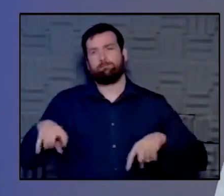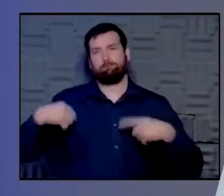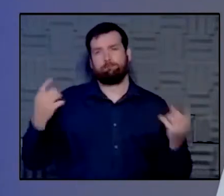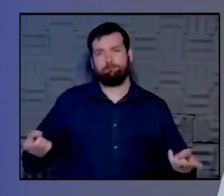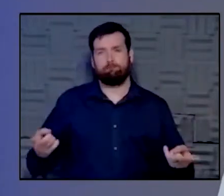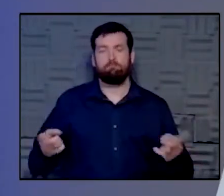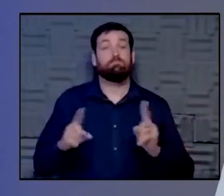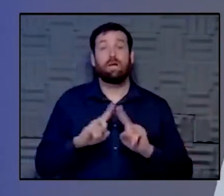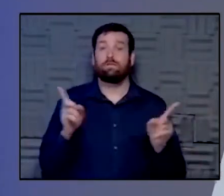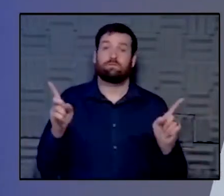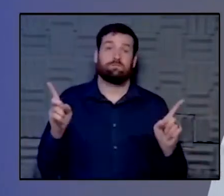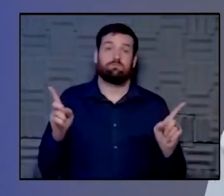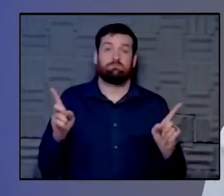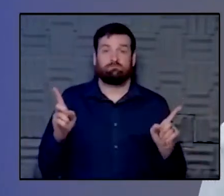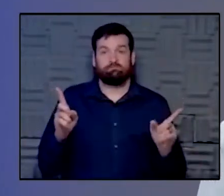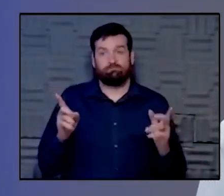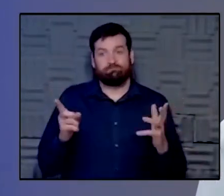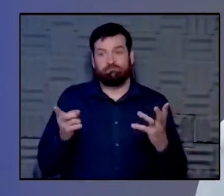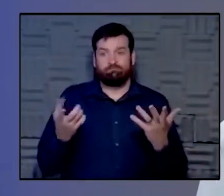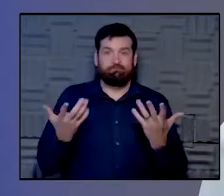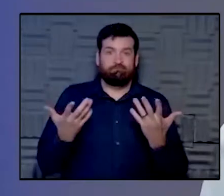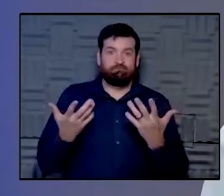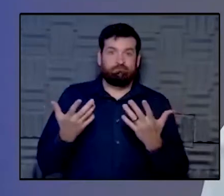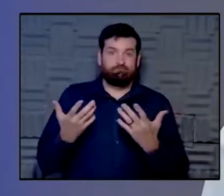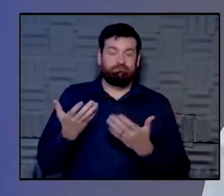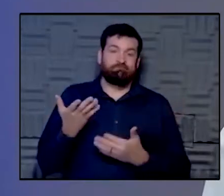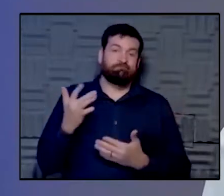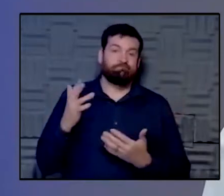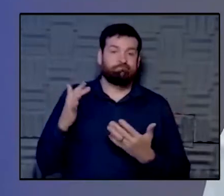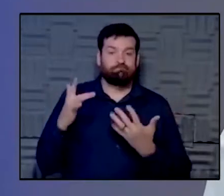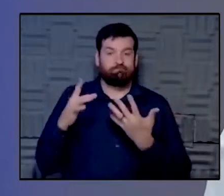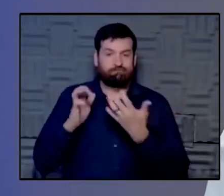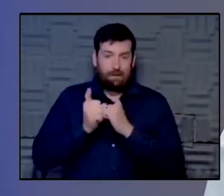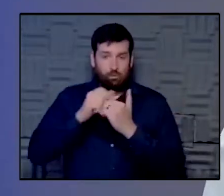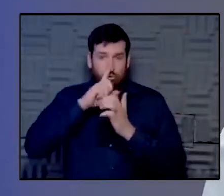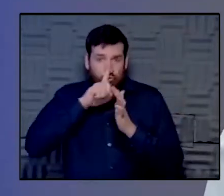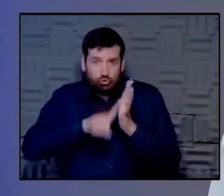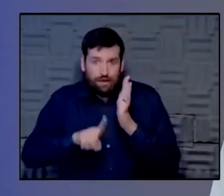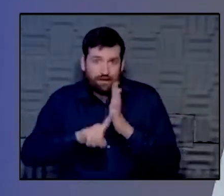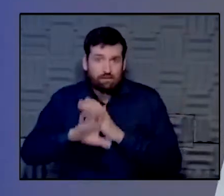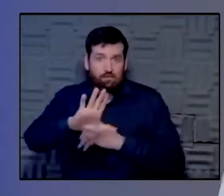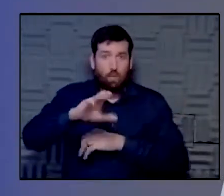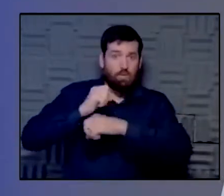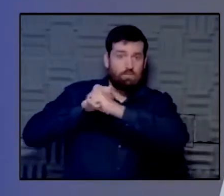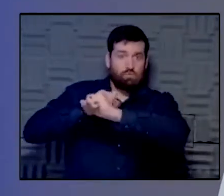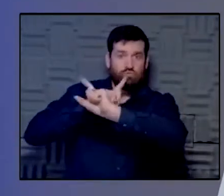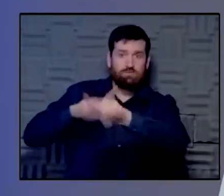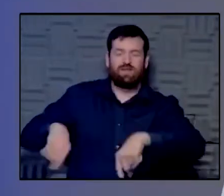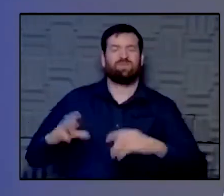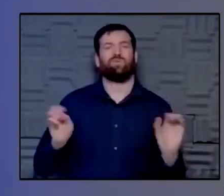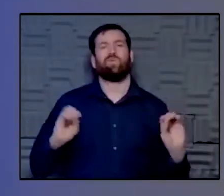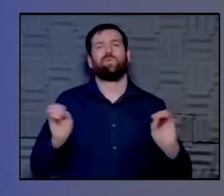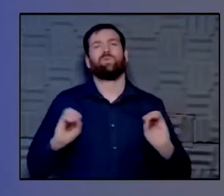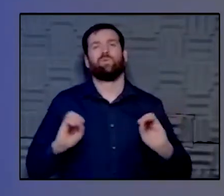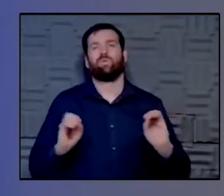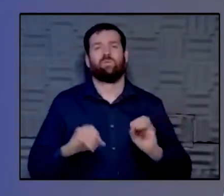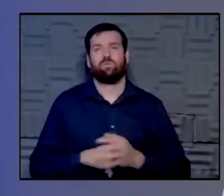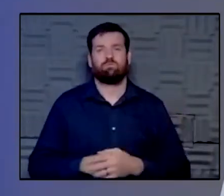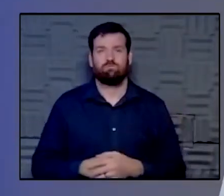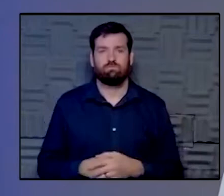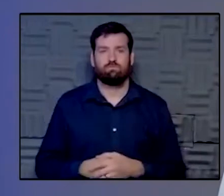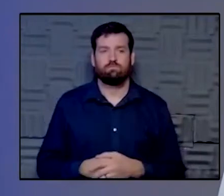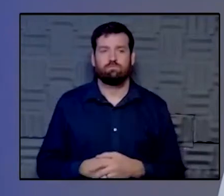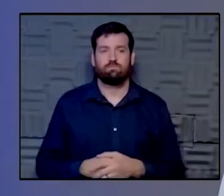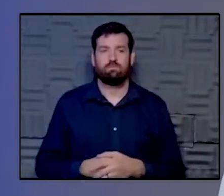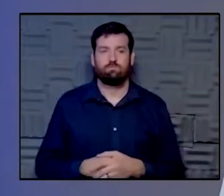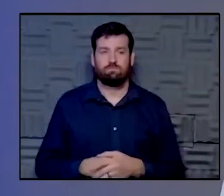there is no real guidance to check immunity after getting the vaccines.